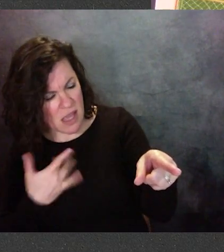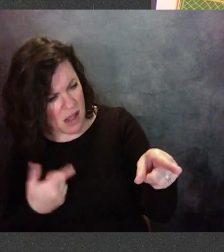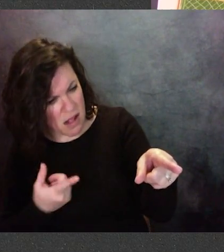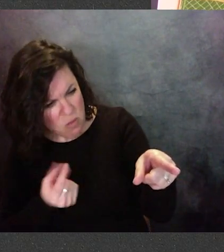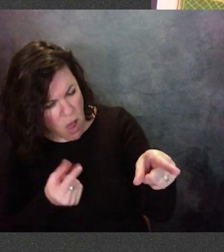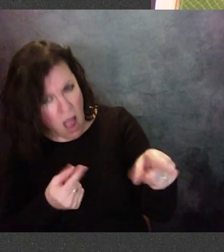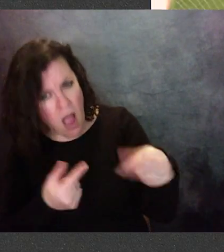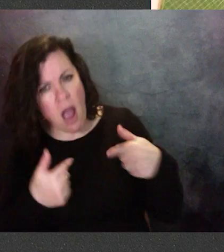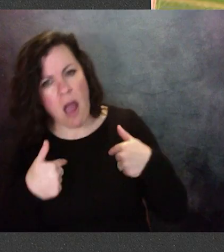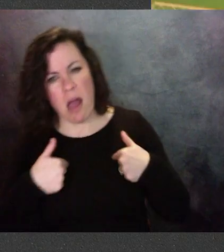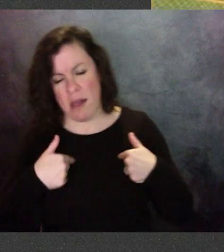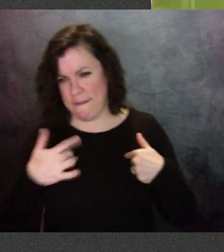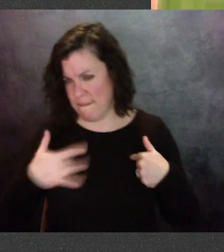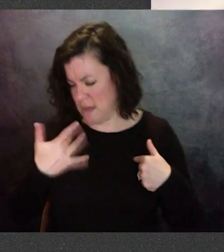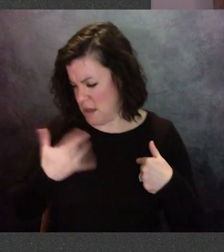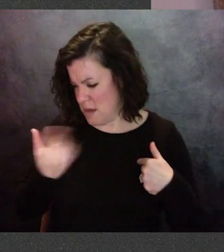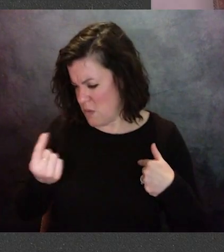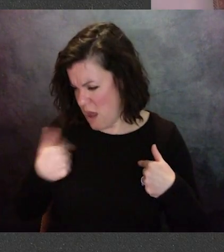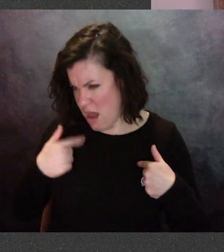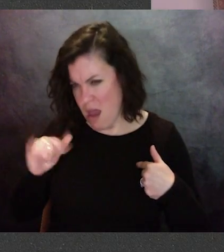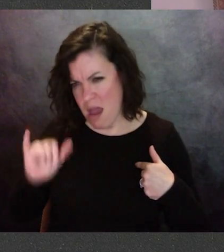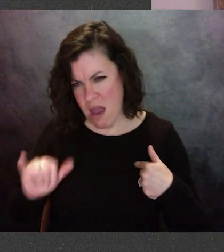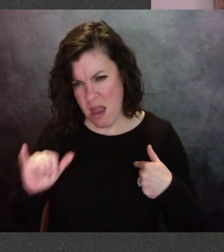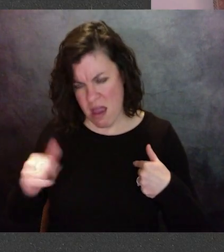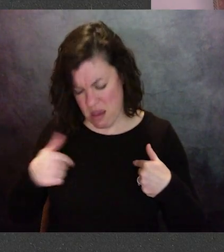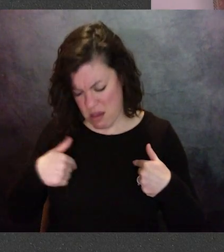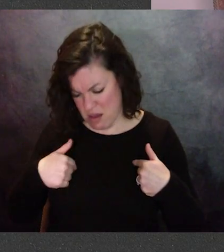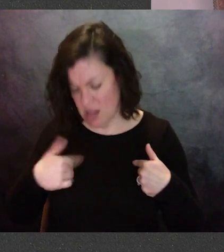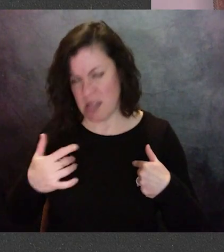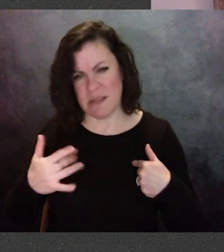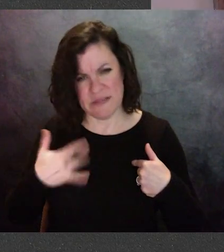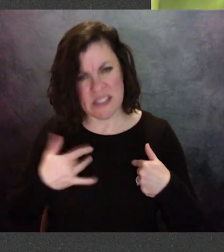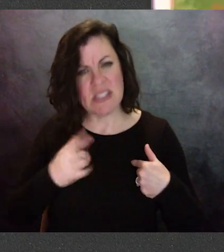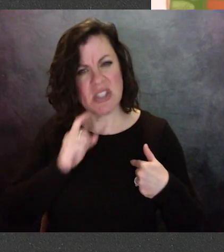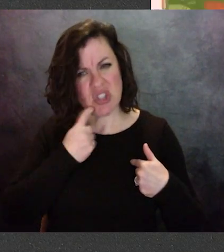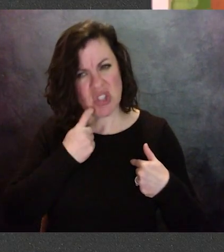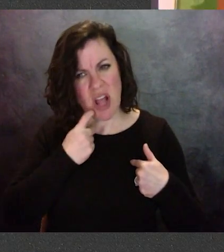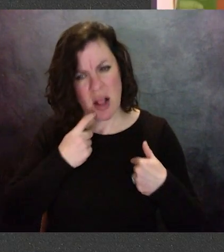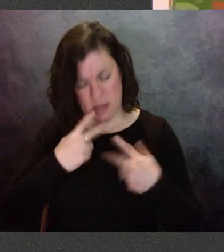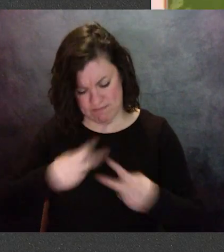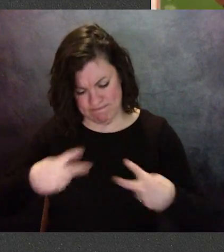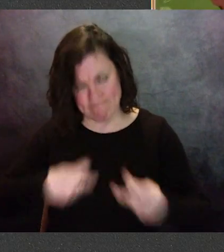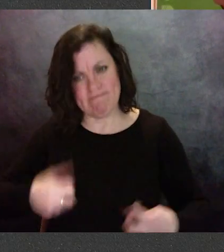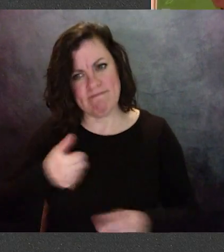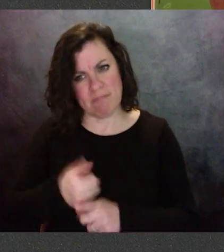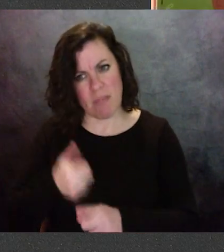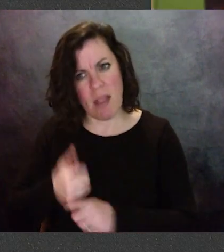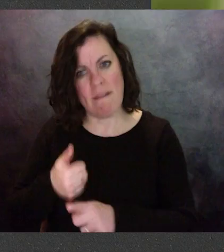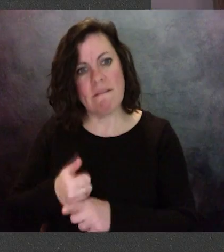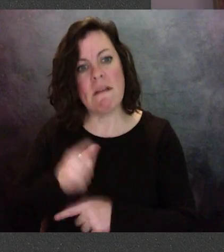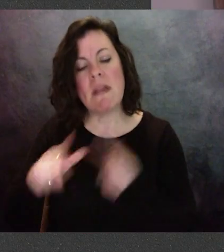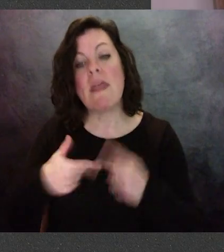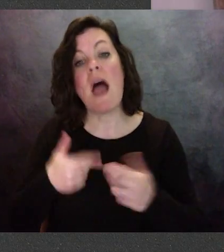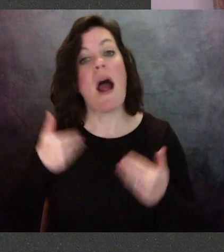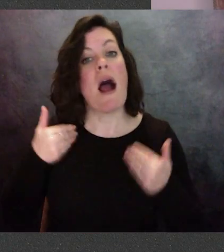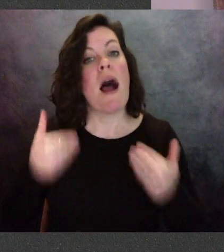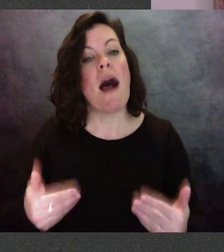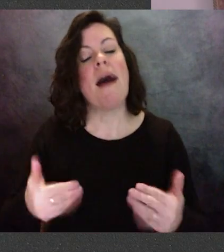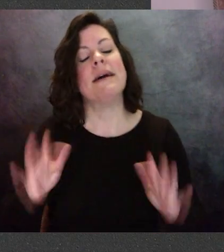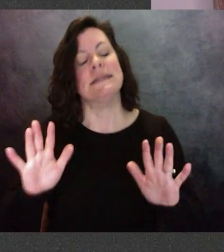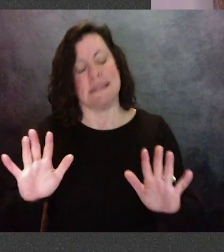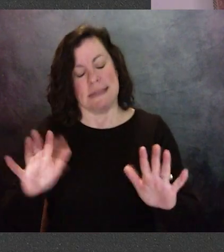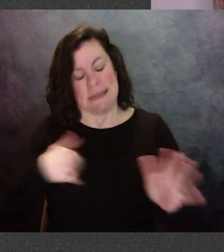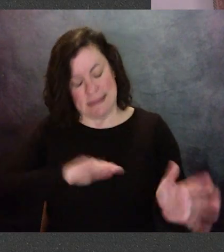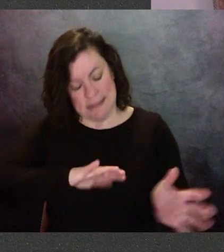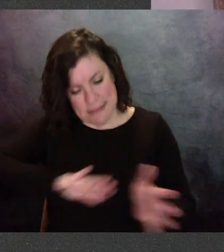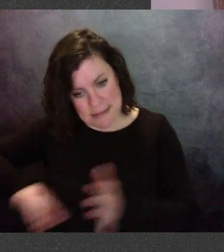jealous. What could she do? Her teacher suggested making friends, right? Go talk to her,